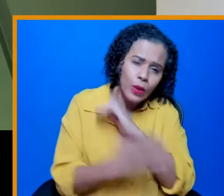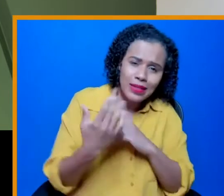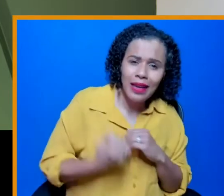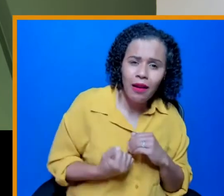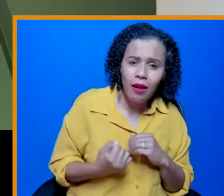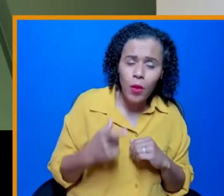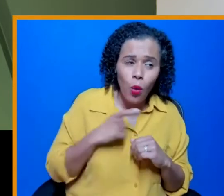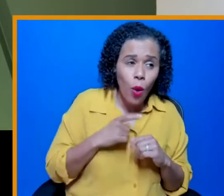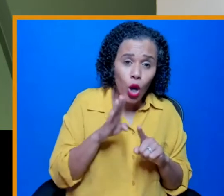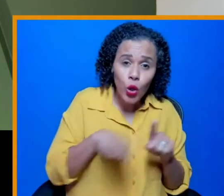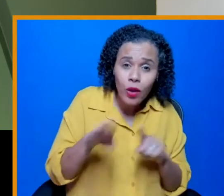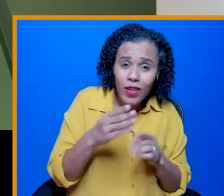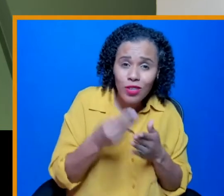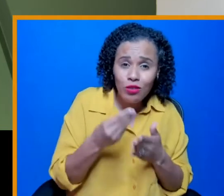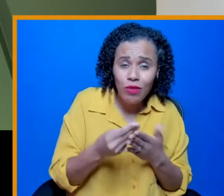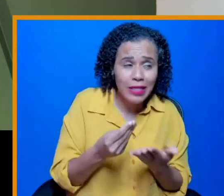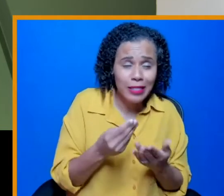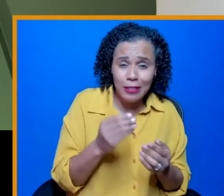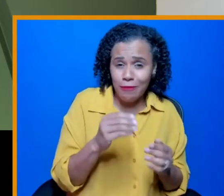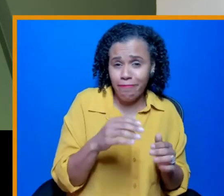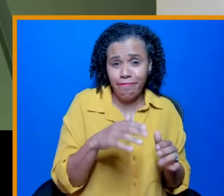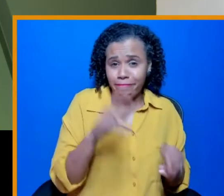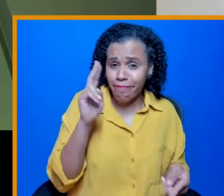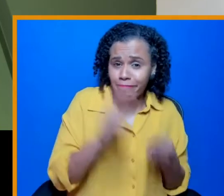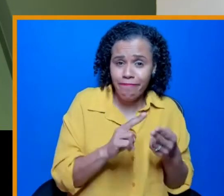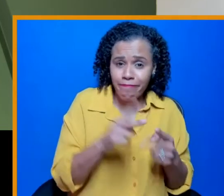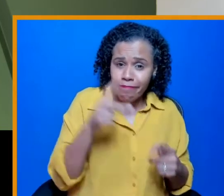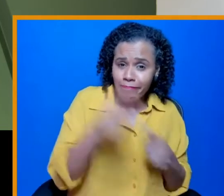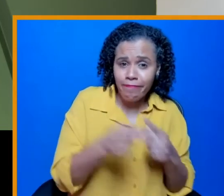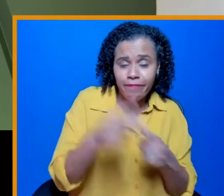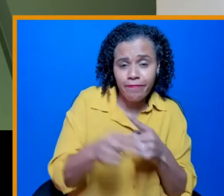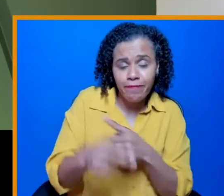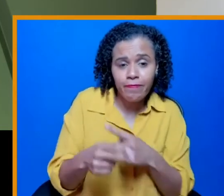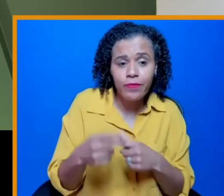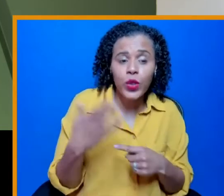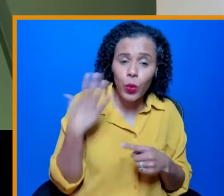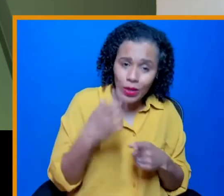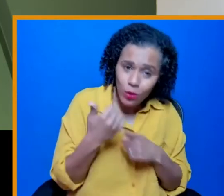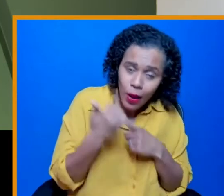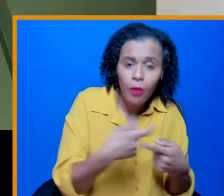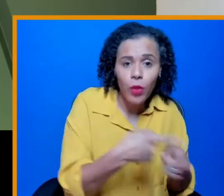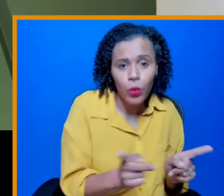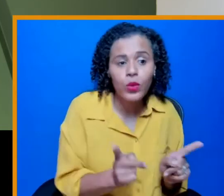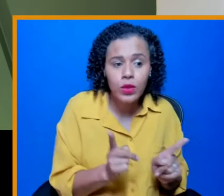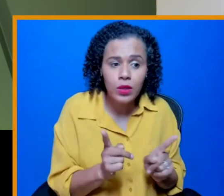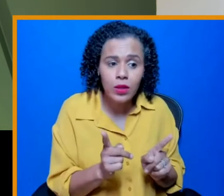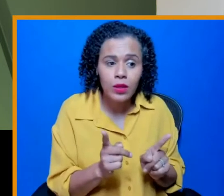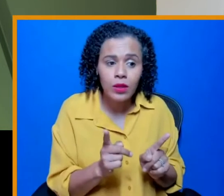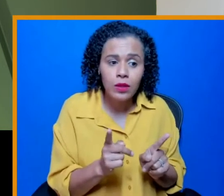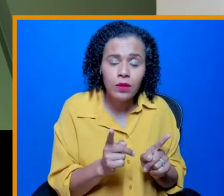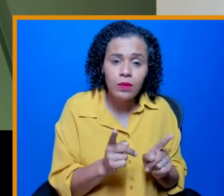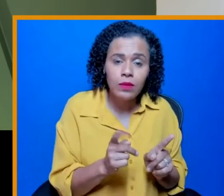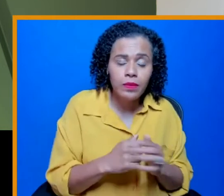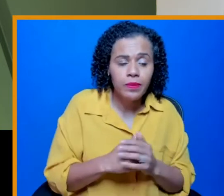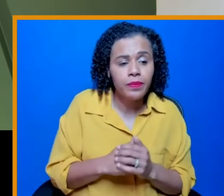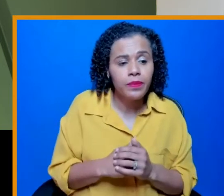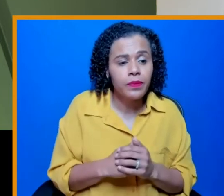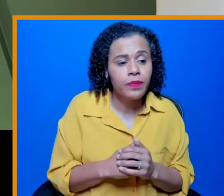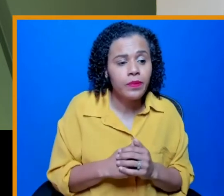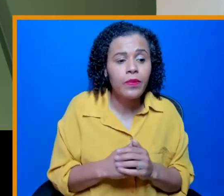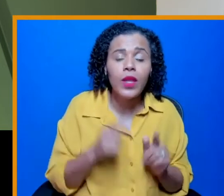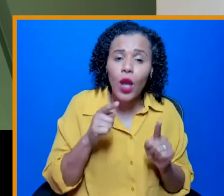hard recently. We have to protect lower income households, seeing large increases in energy bills. Well, the motion does both of these things. But